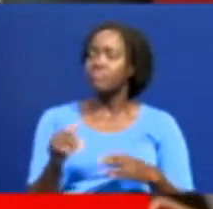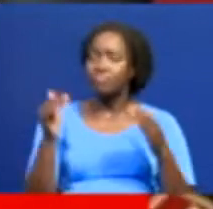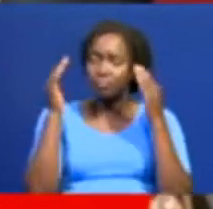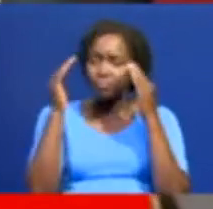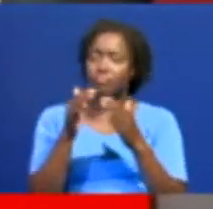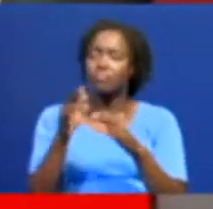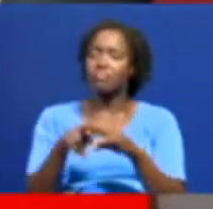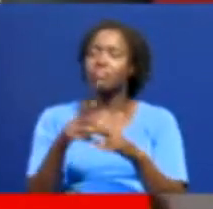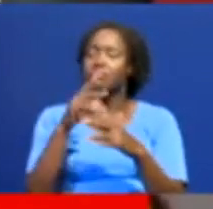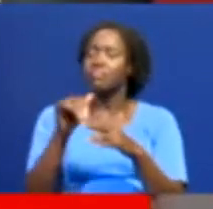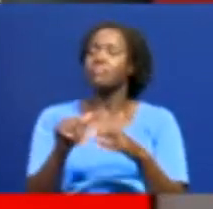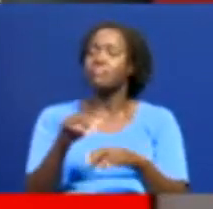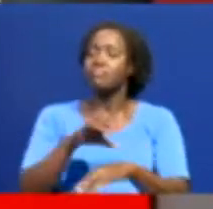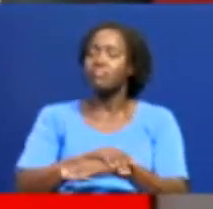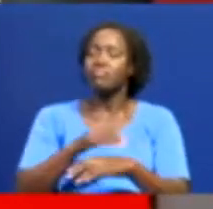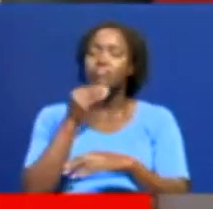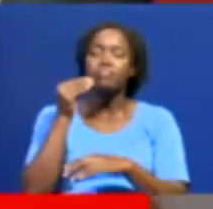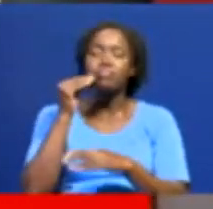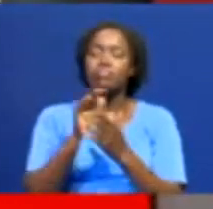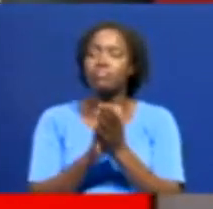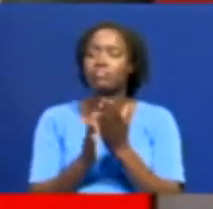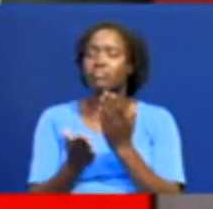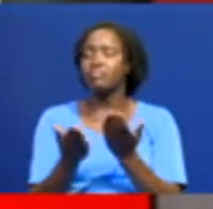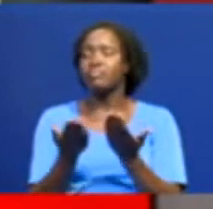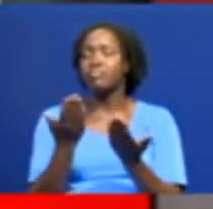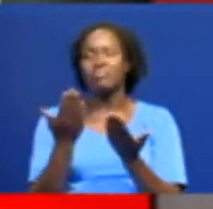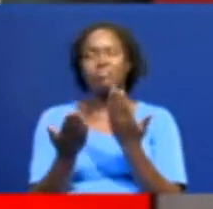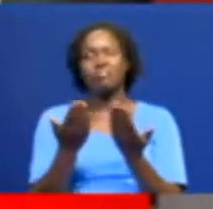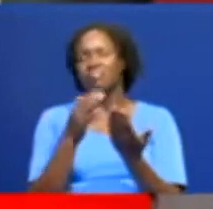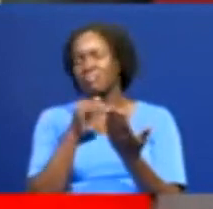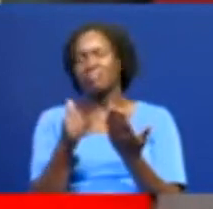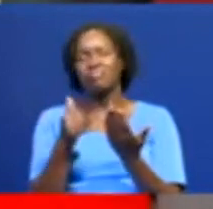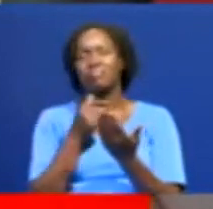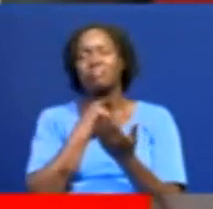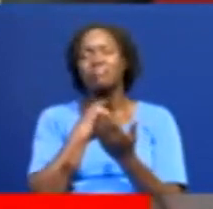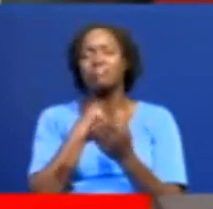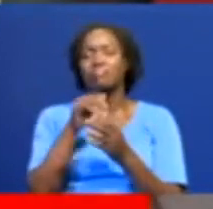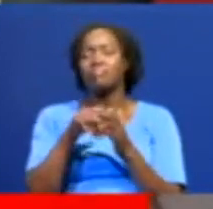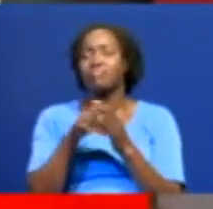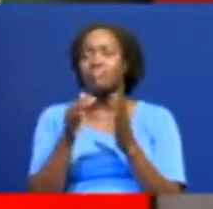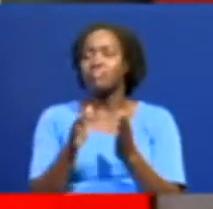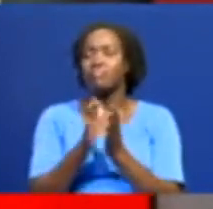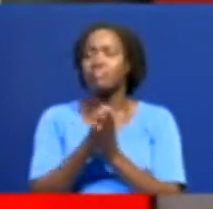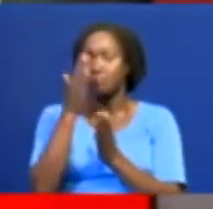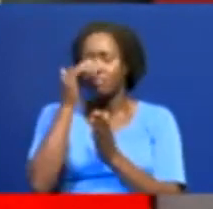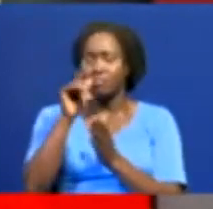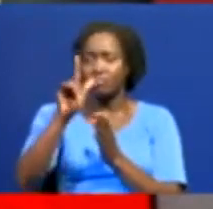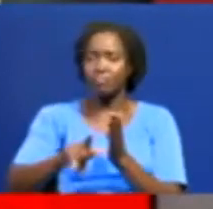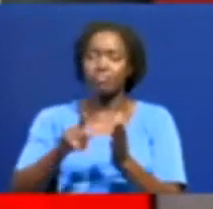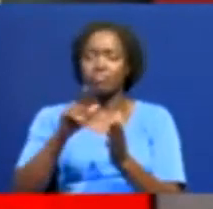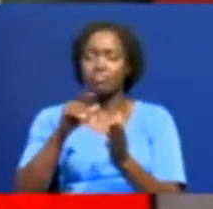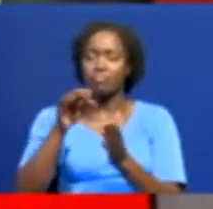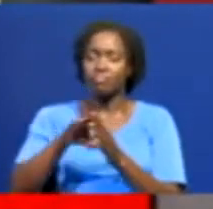focused on so that they can be able to get these homes may not be as attractive to the investors because of the low incomes. That